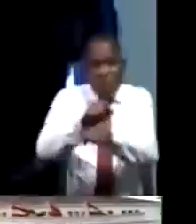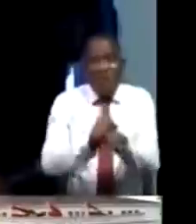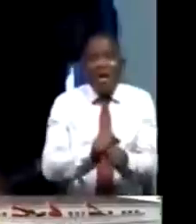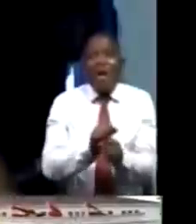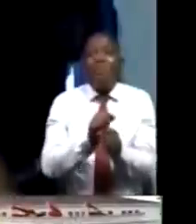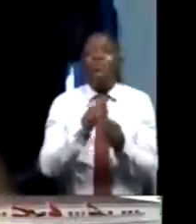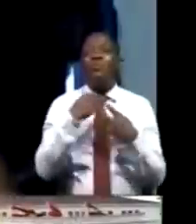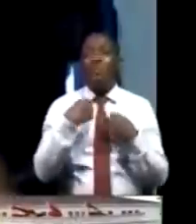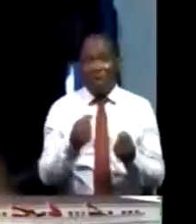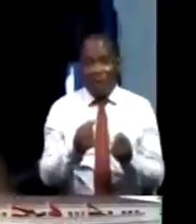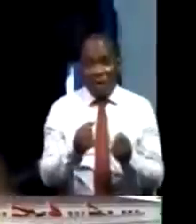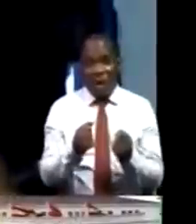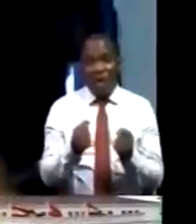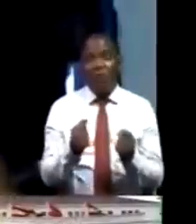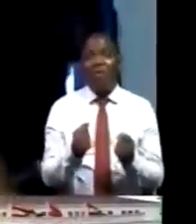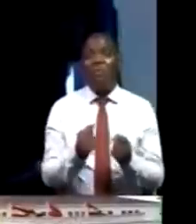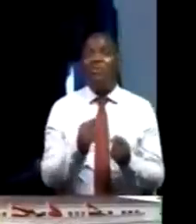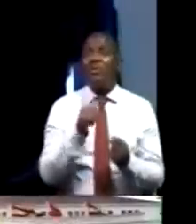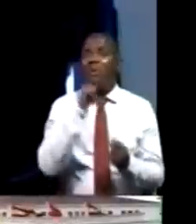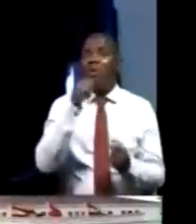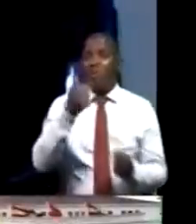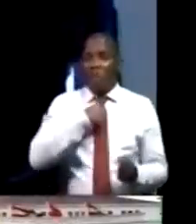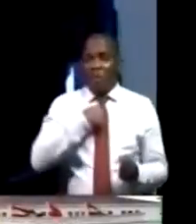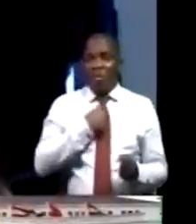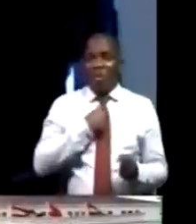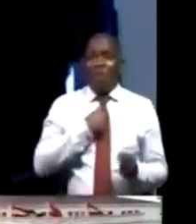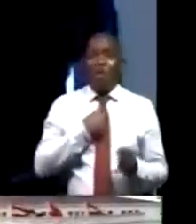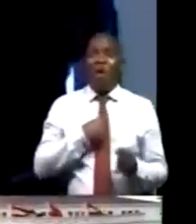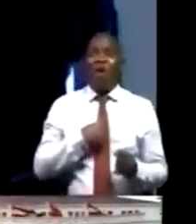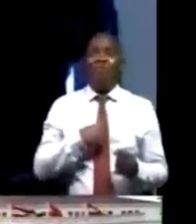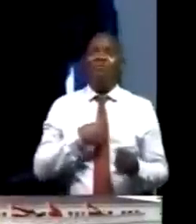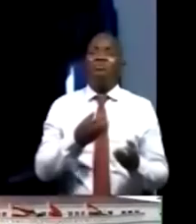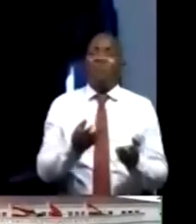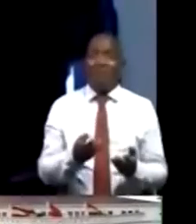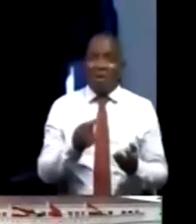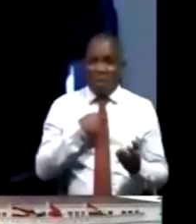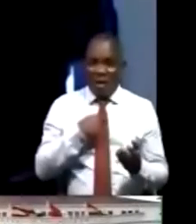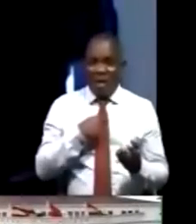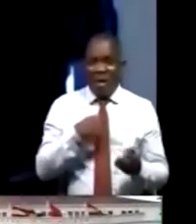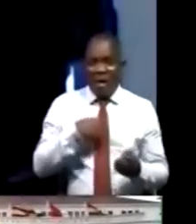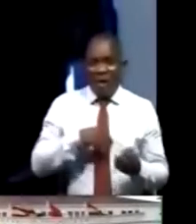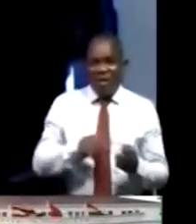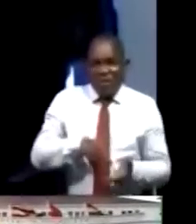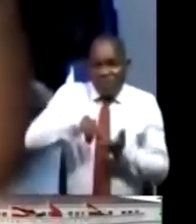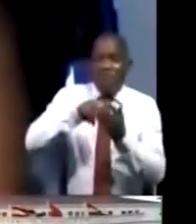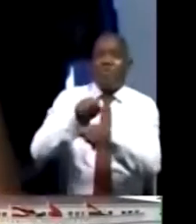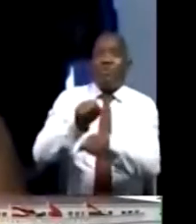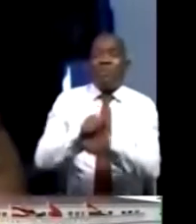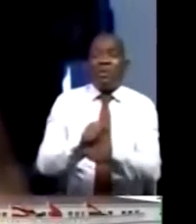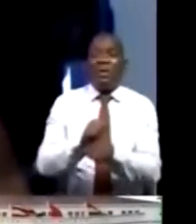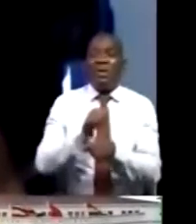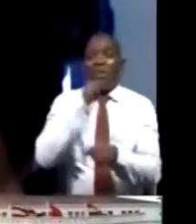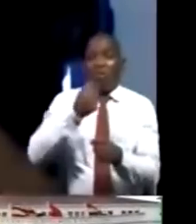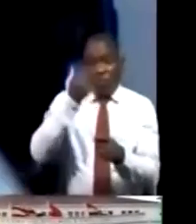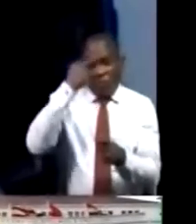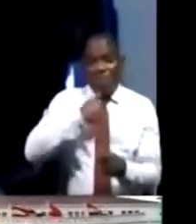properly, officially, it's not about my own free will. I was performing an official function. It's not about my own